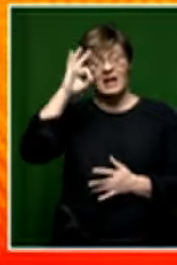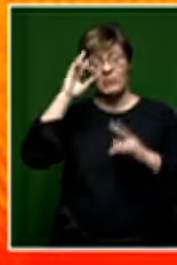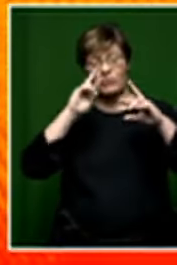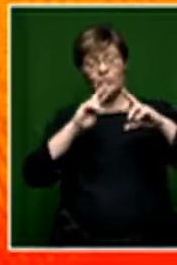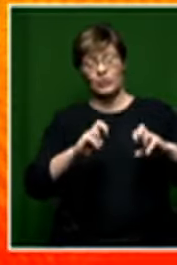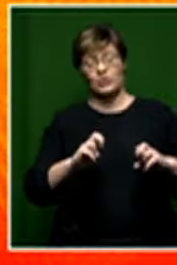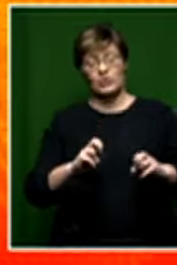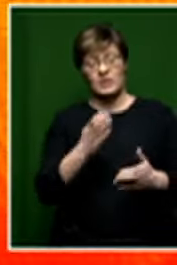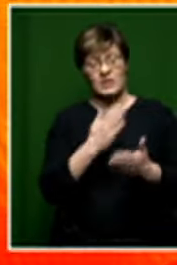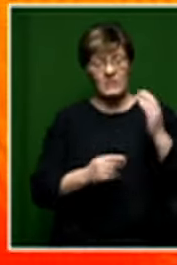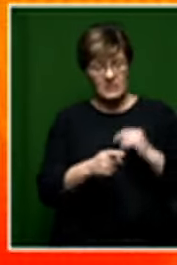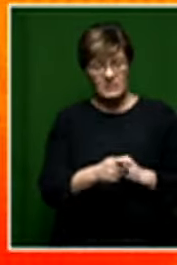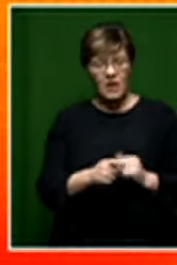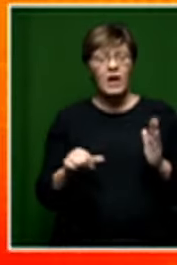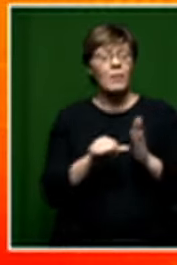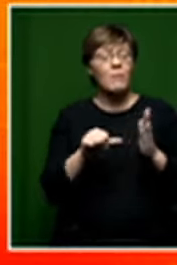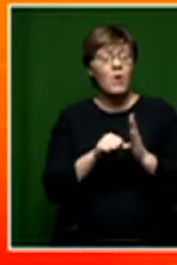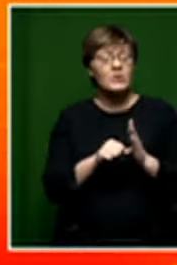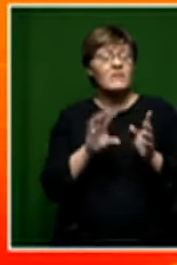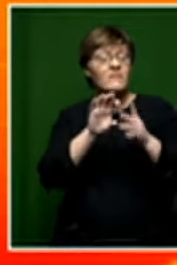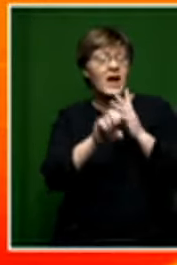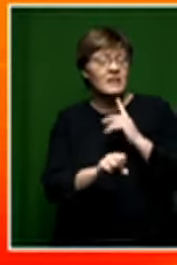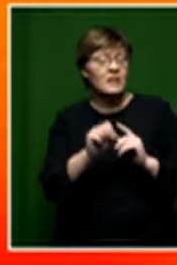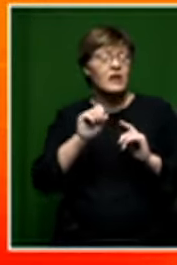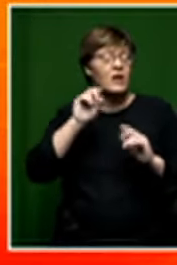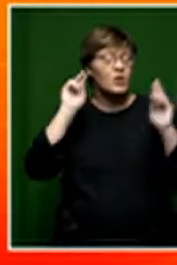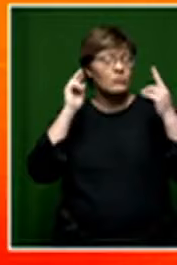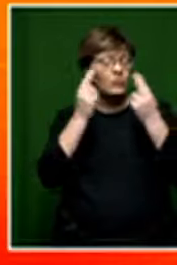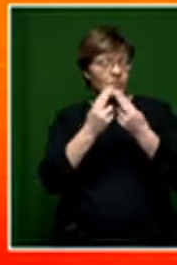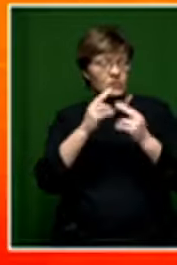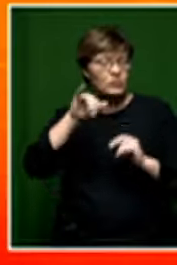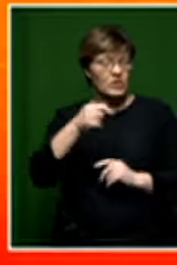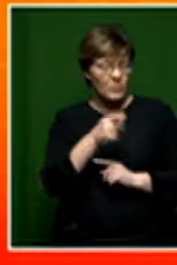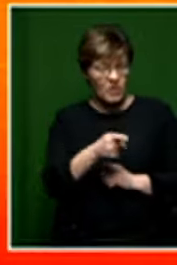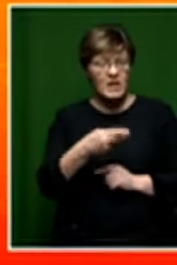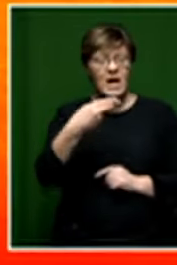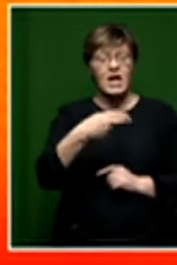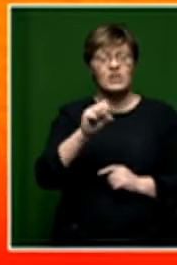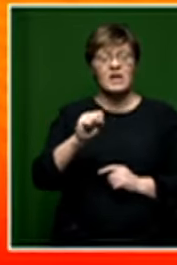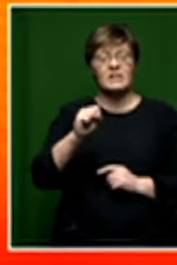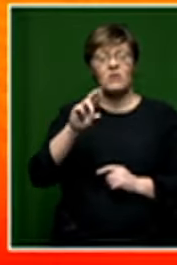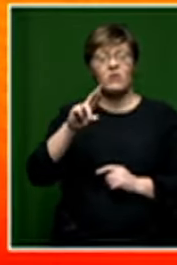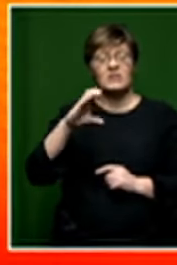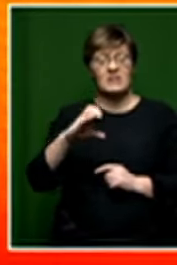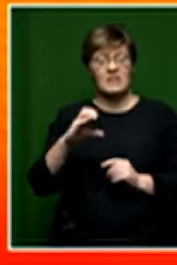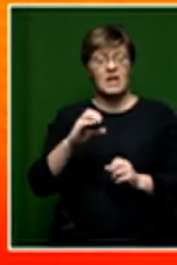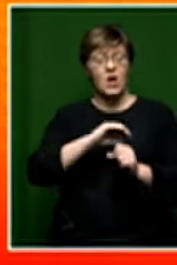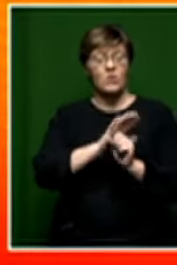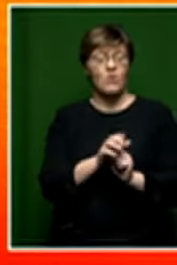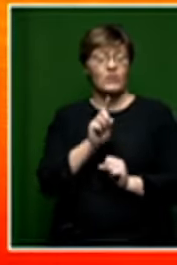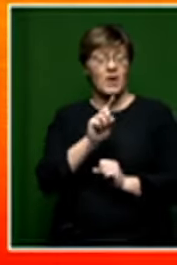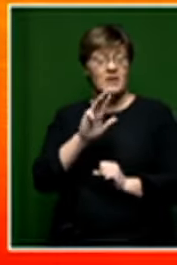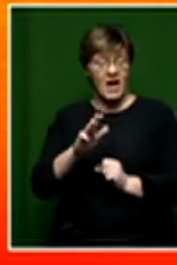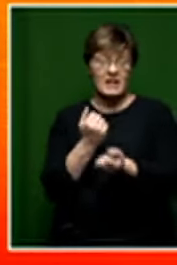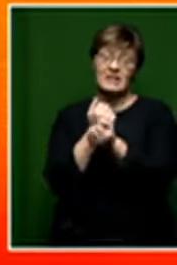Division, talking to us about the key findings of the University of Johannesburg and the HSRC Council's COVID-19 Democracy